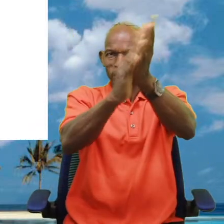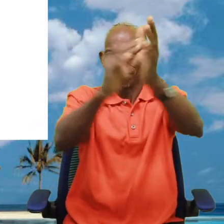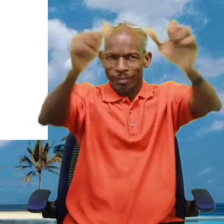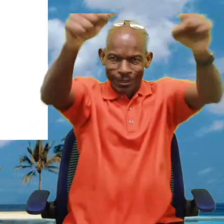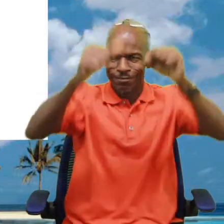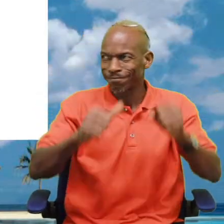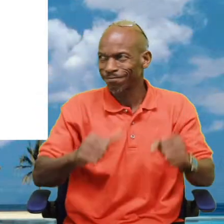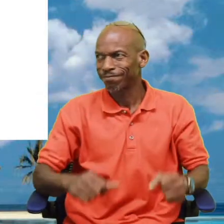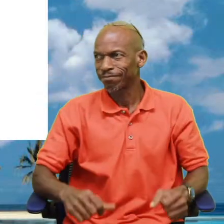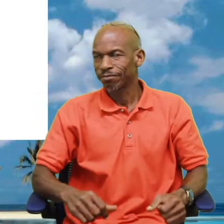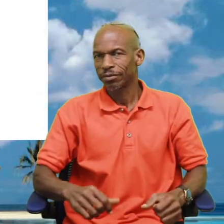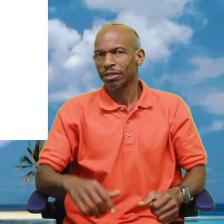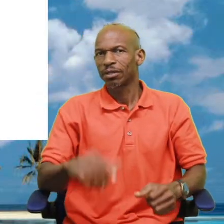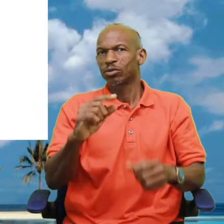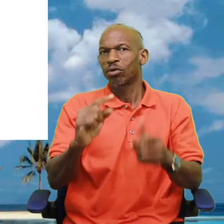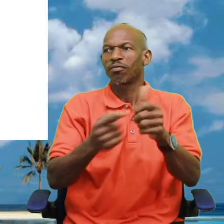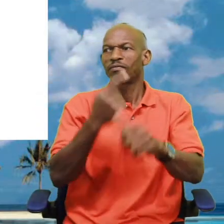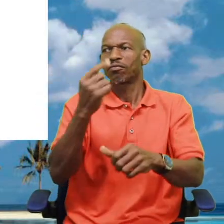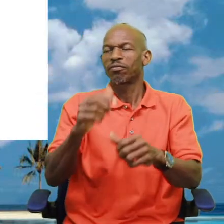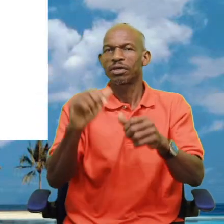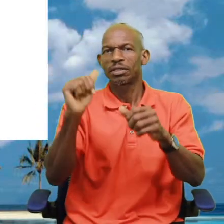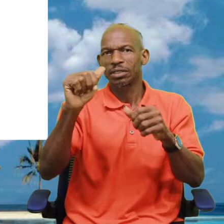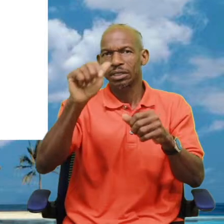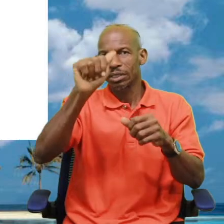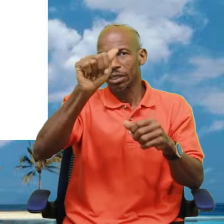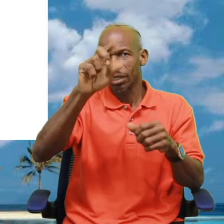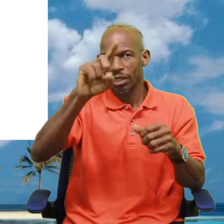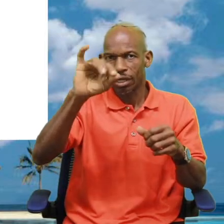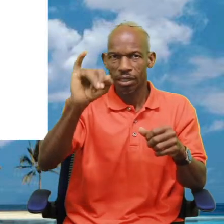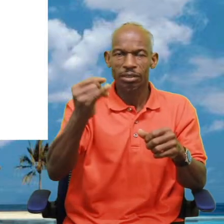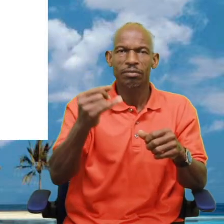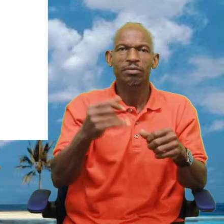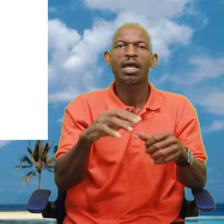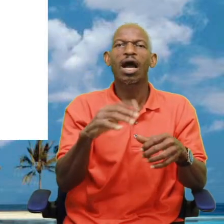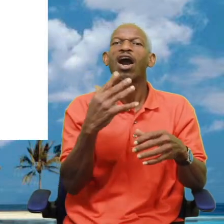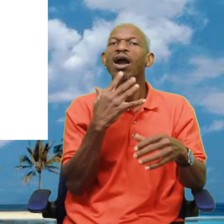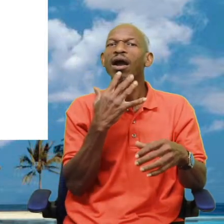an adjective, you tell me the color of the dog. It is white.